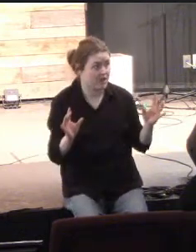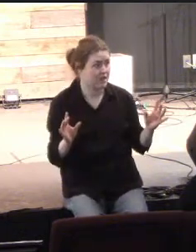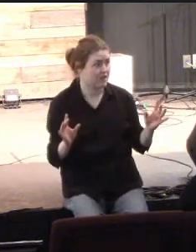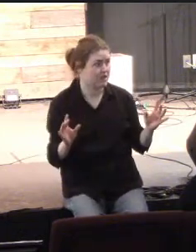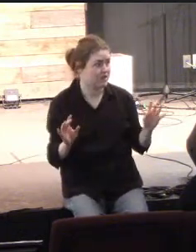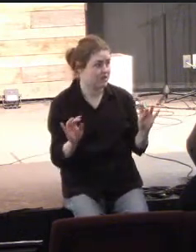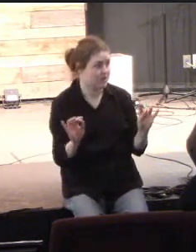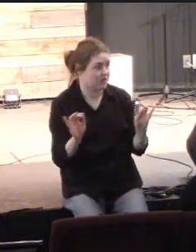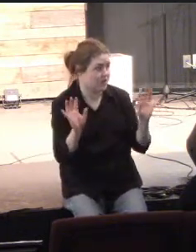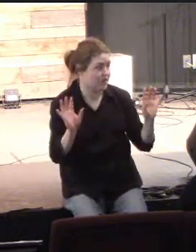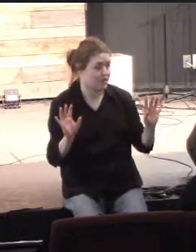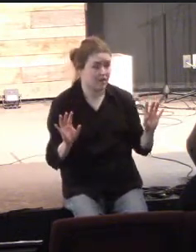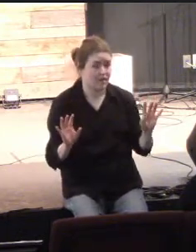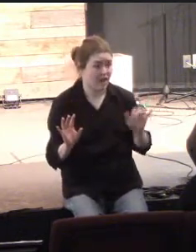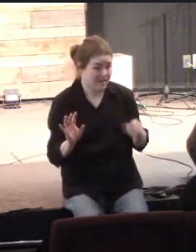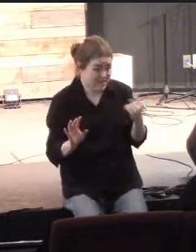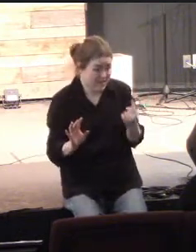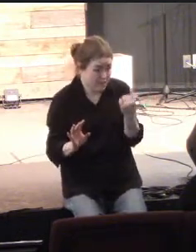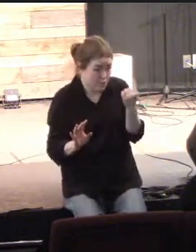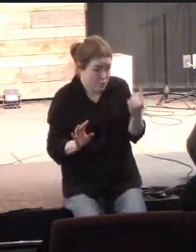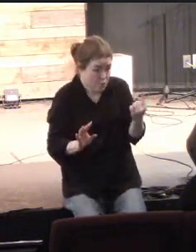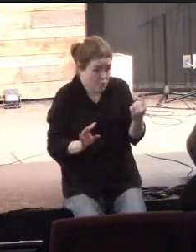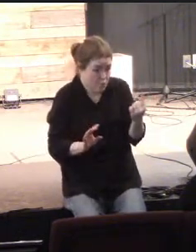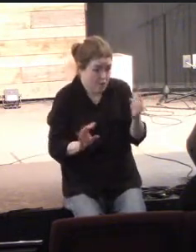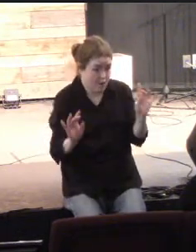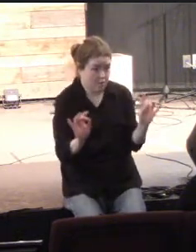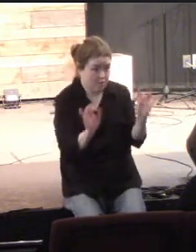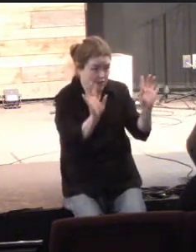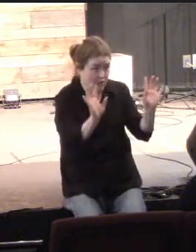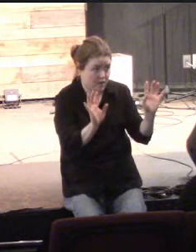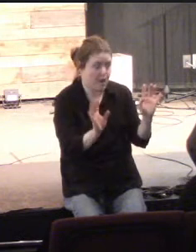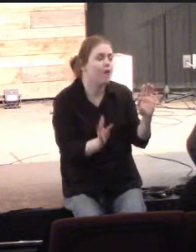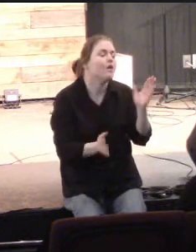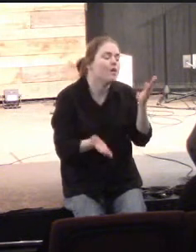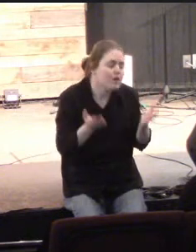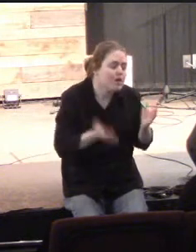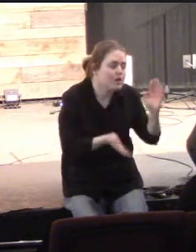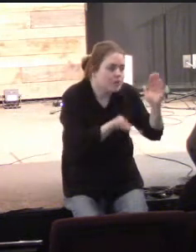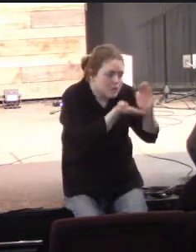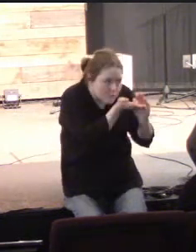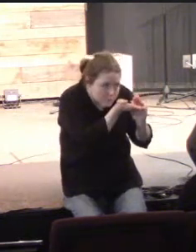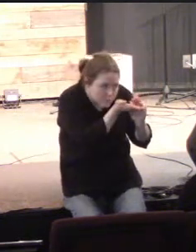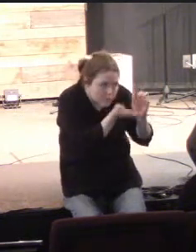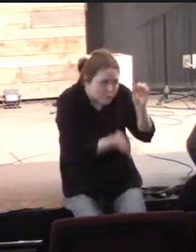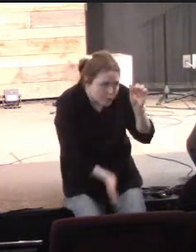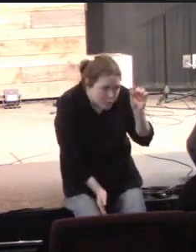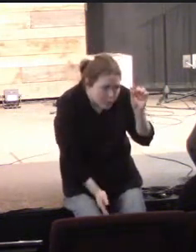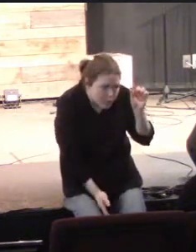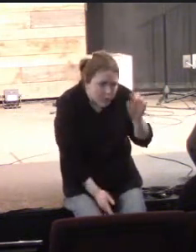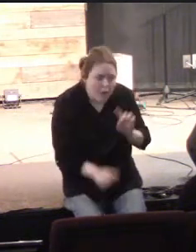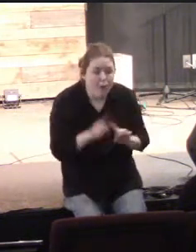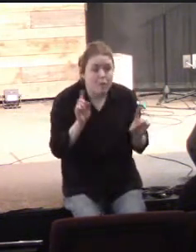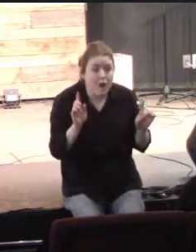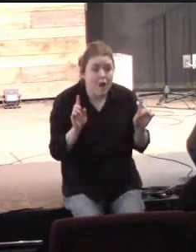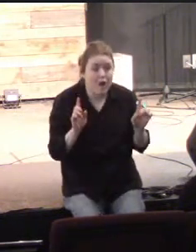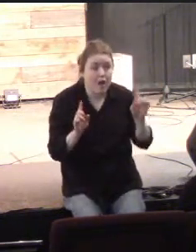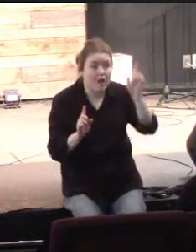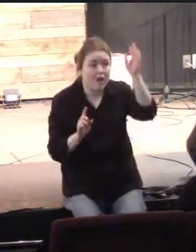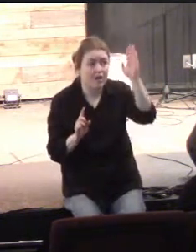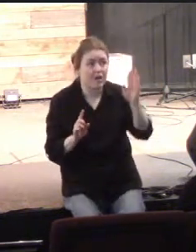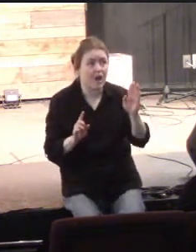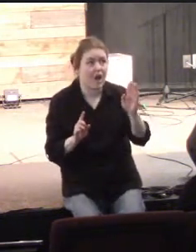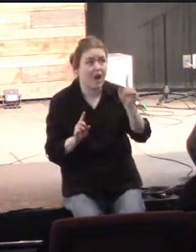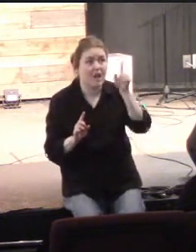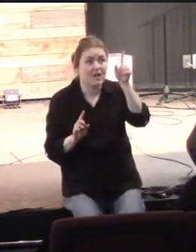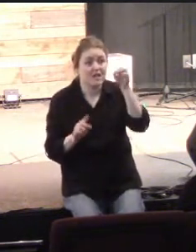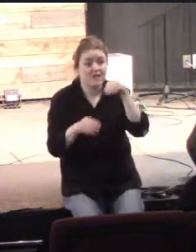one miracle. Dare I say, a small one, okay? God is in the miracle